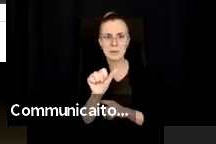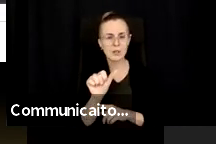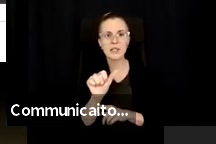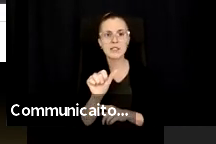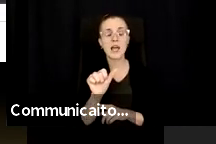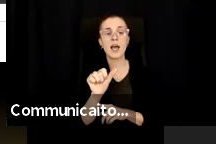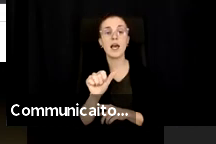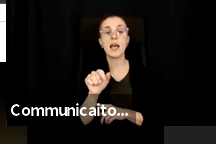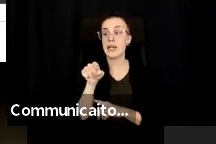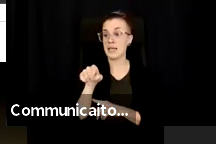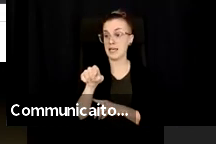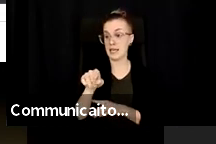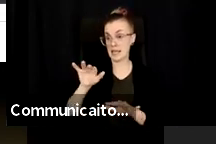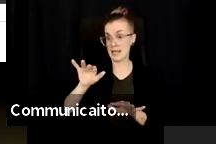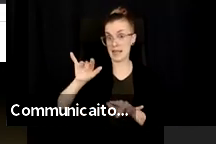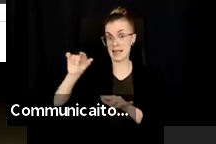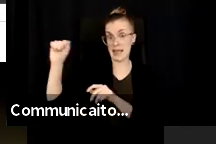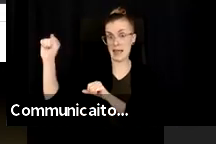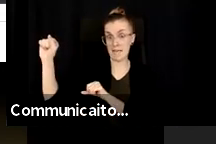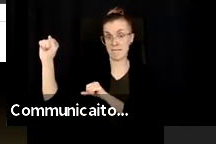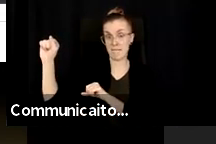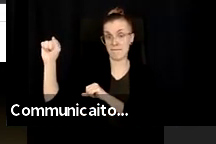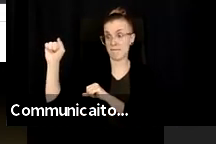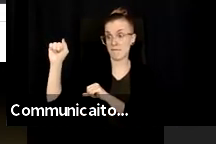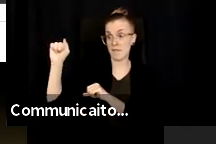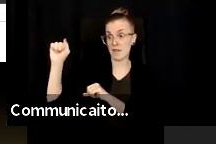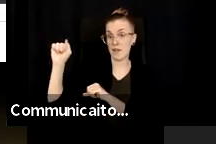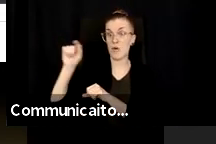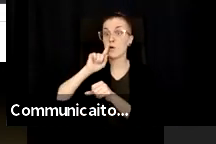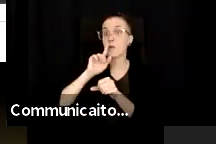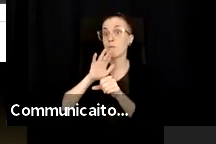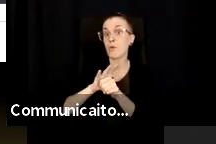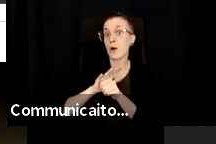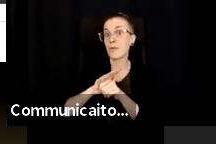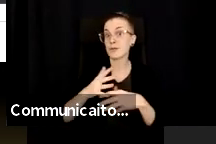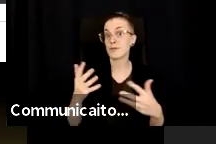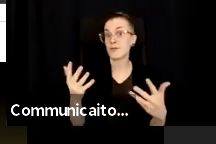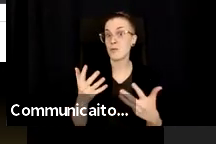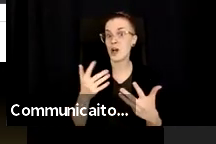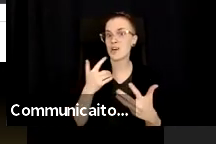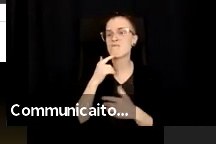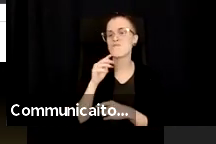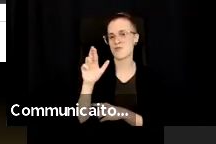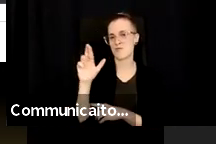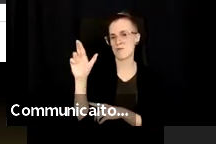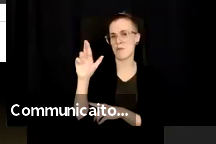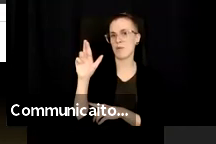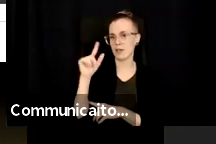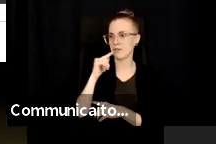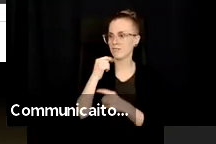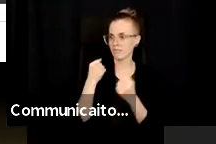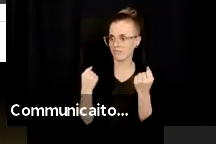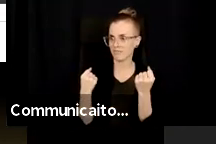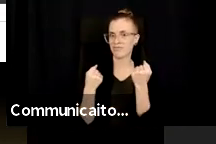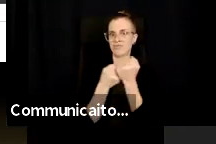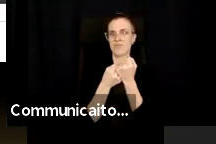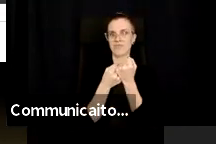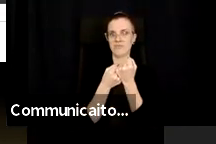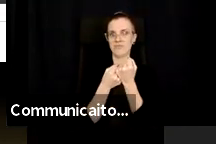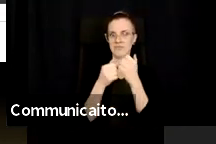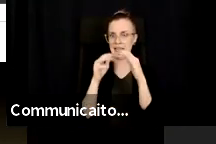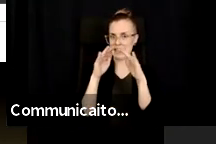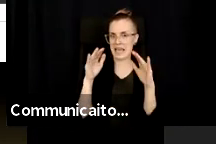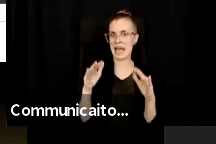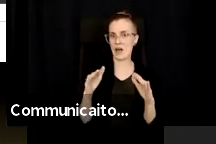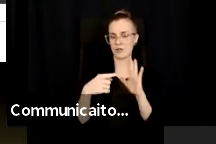the promise that he would lead Republicans to support the bill in the House of Representatives. And he did